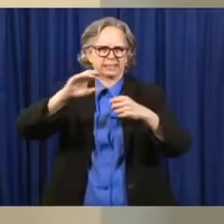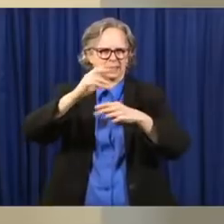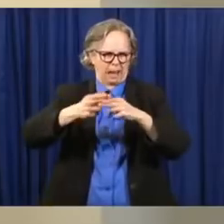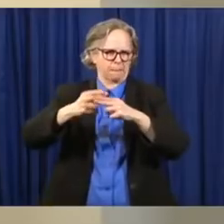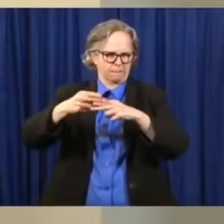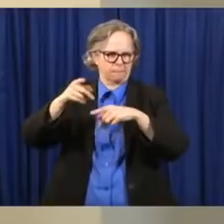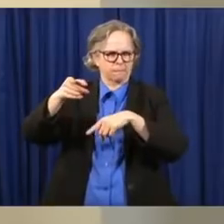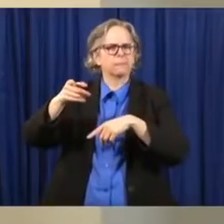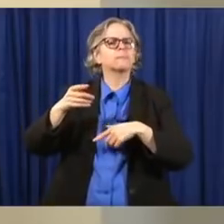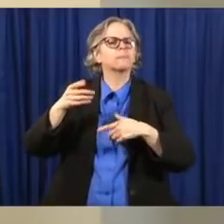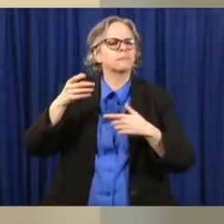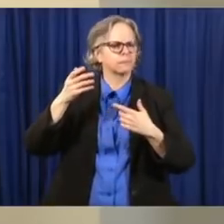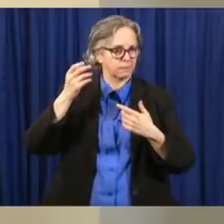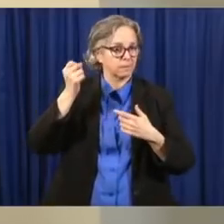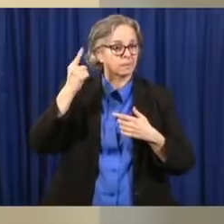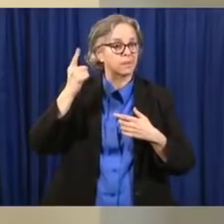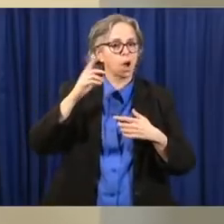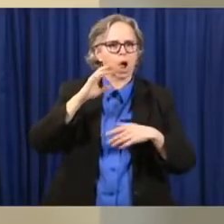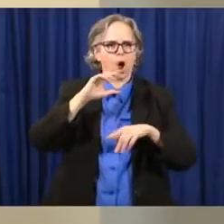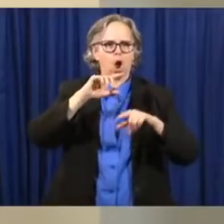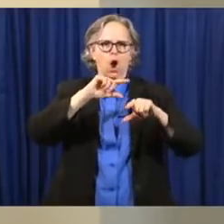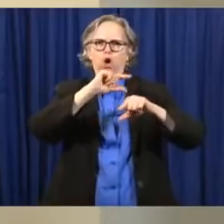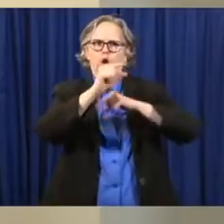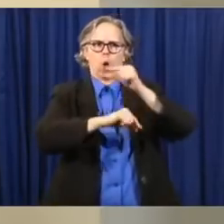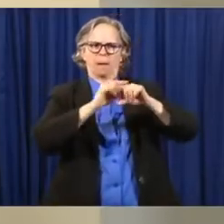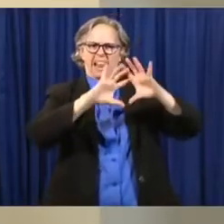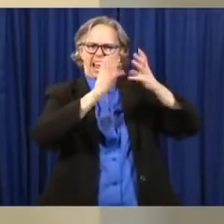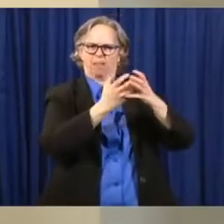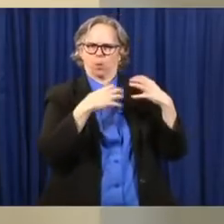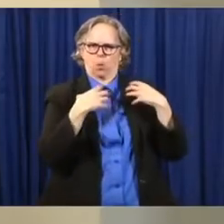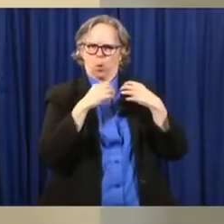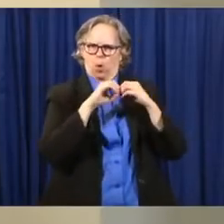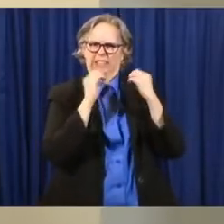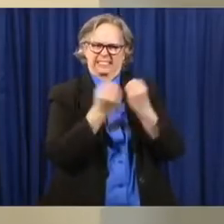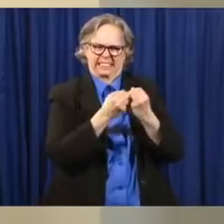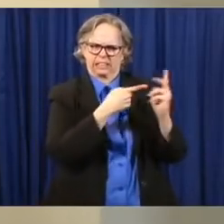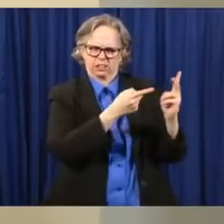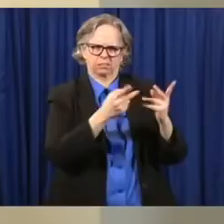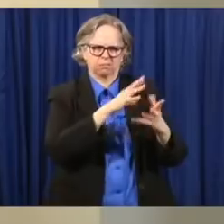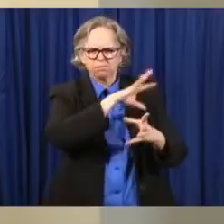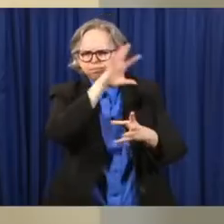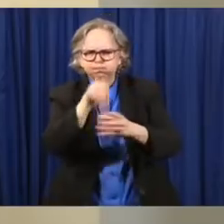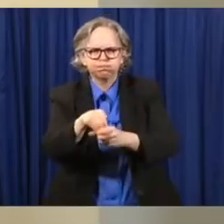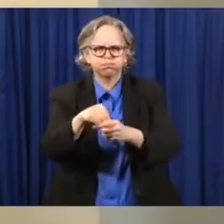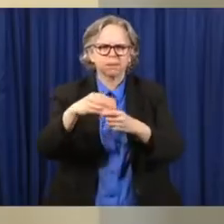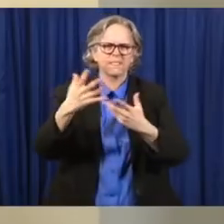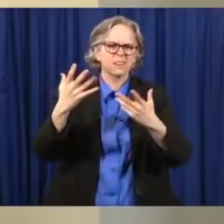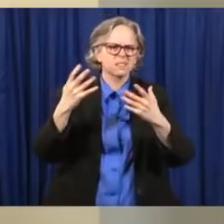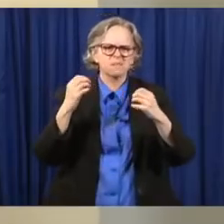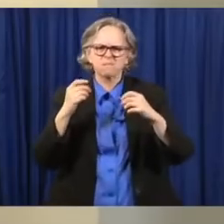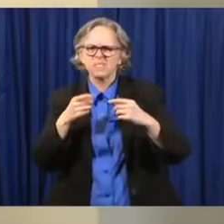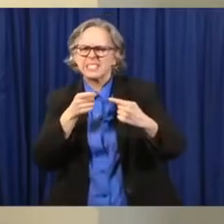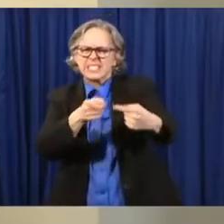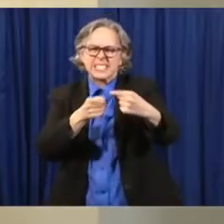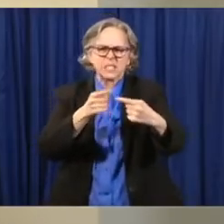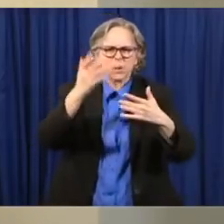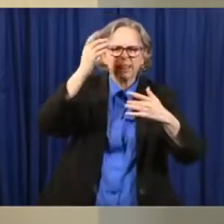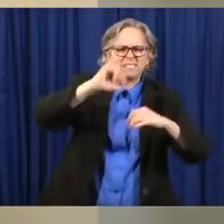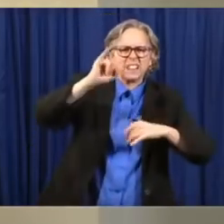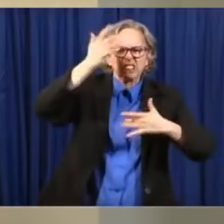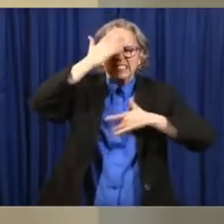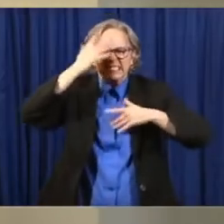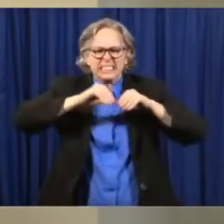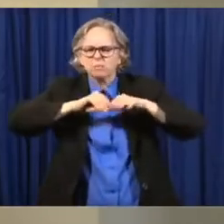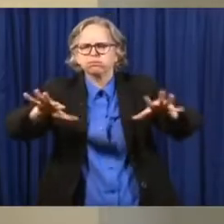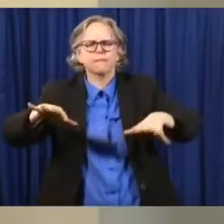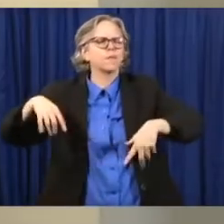health organizations and has been on the front of fighting infectious disease for many, many years.